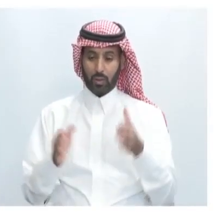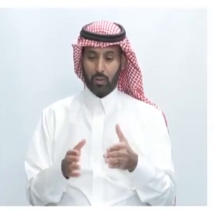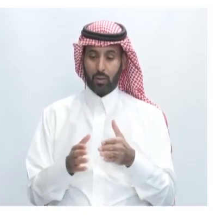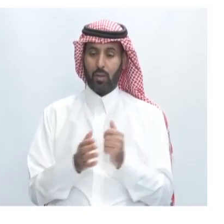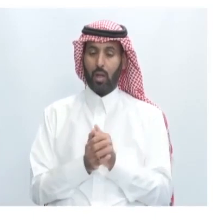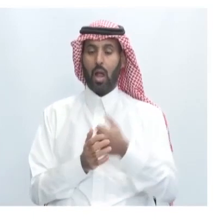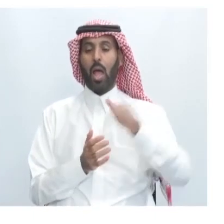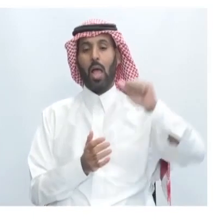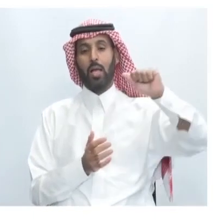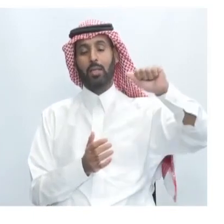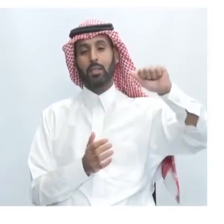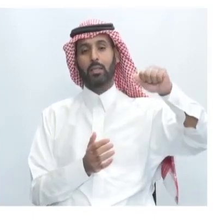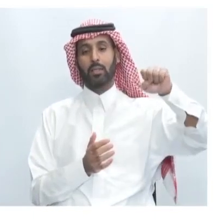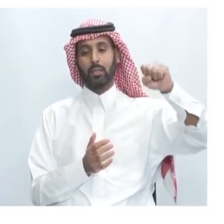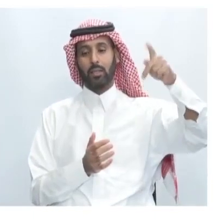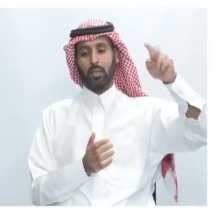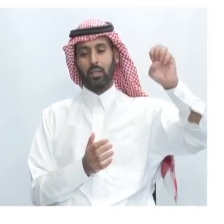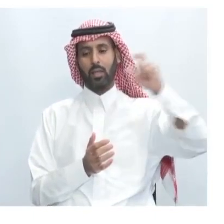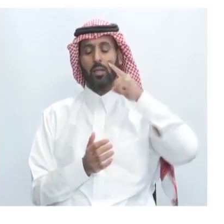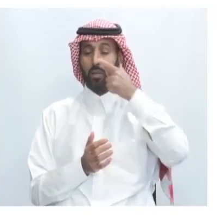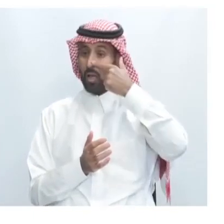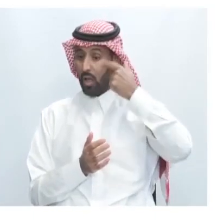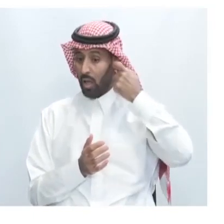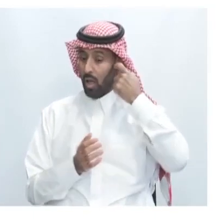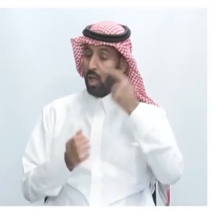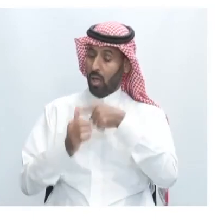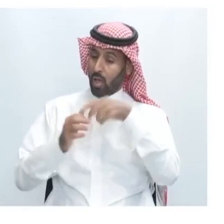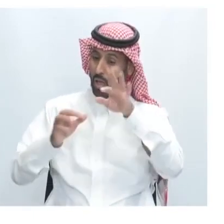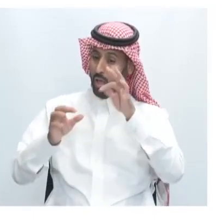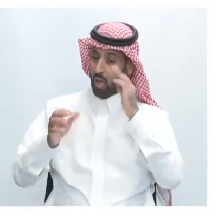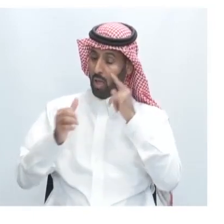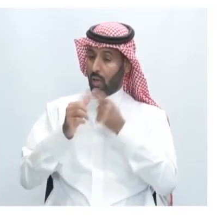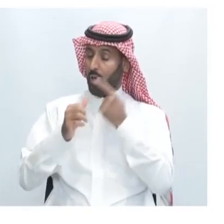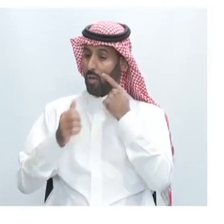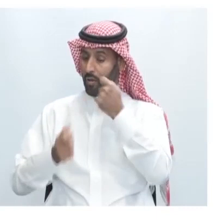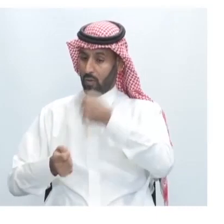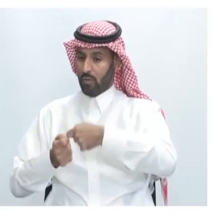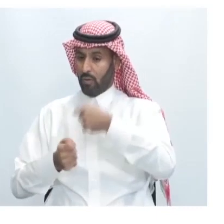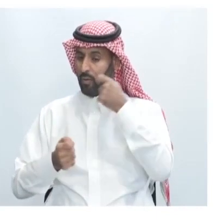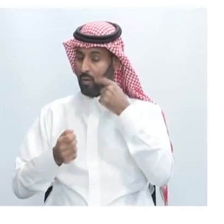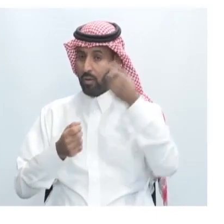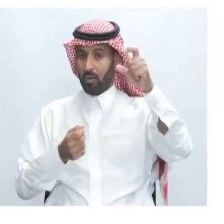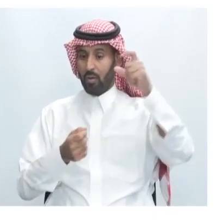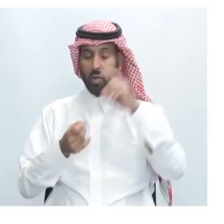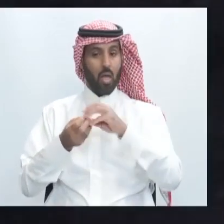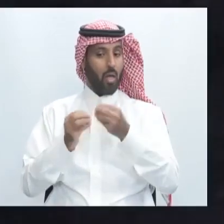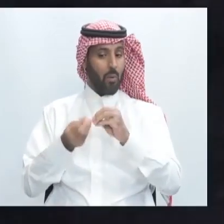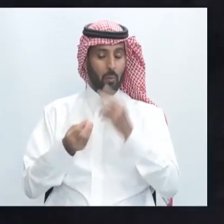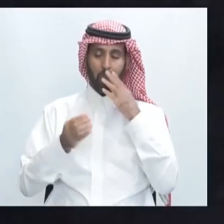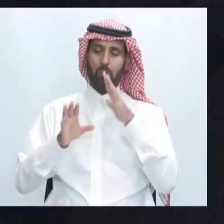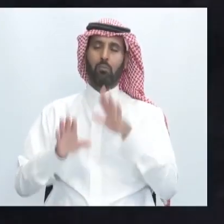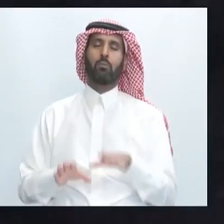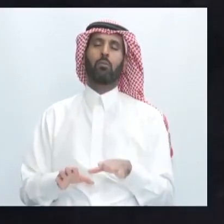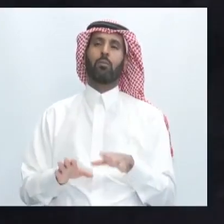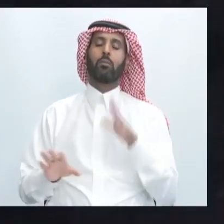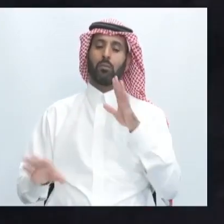Asuka Obata runs spa in Kyoto, Japan. They chose this for their salon, the color blue, because you want to relax in